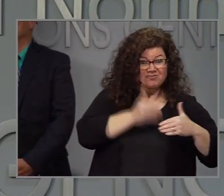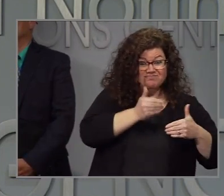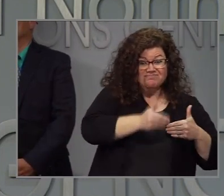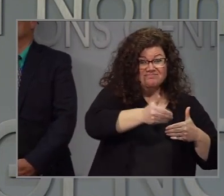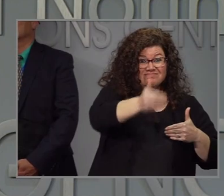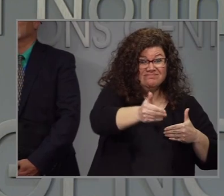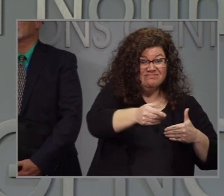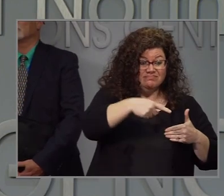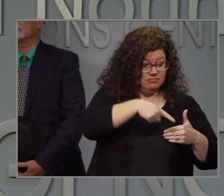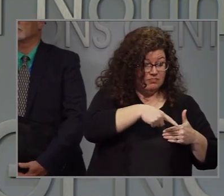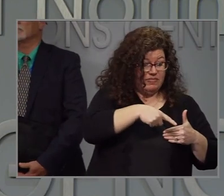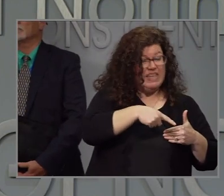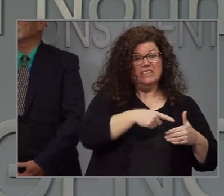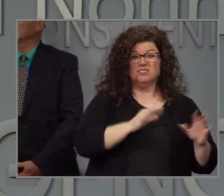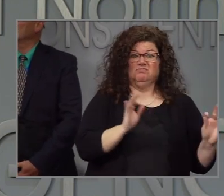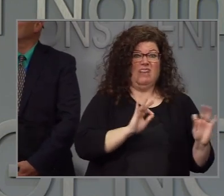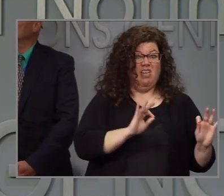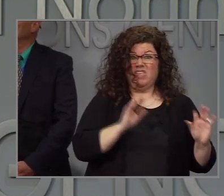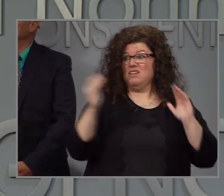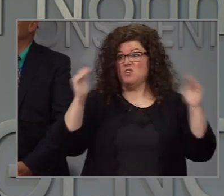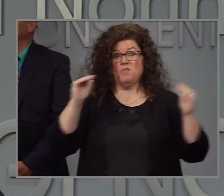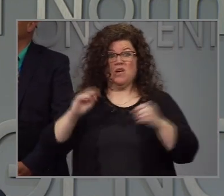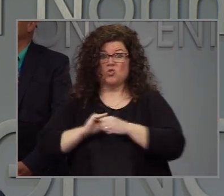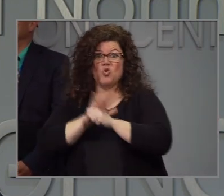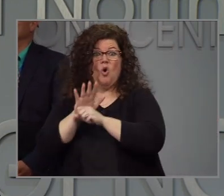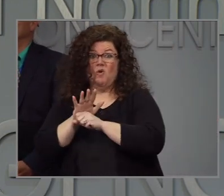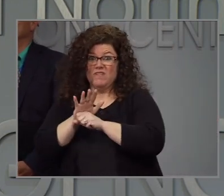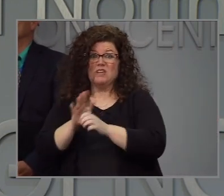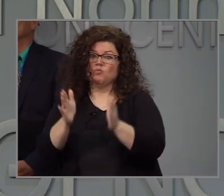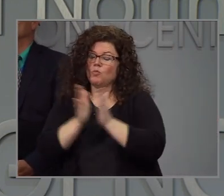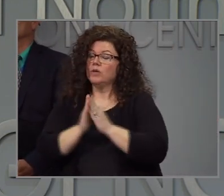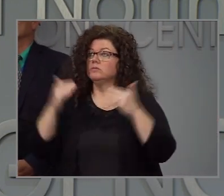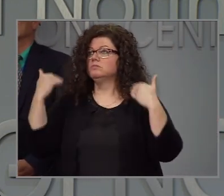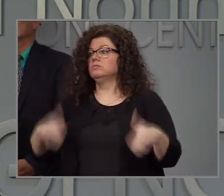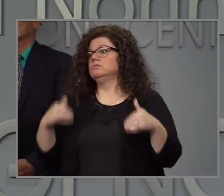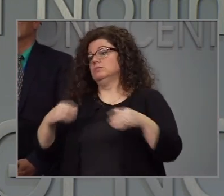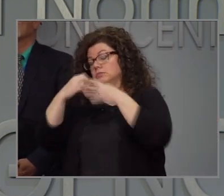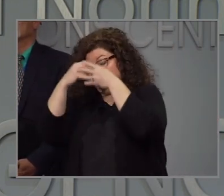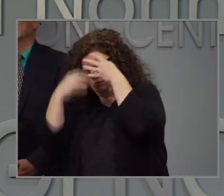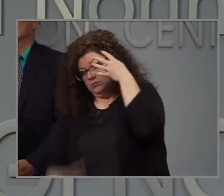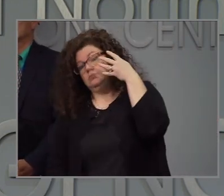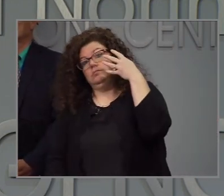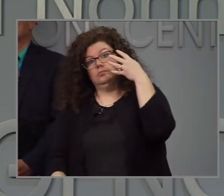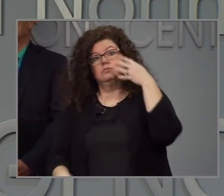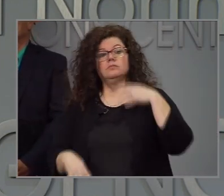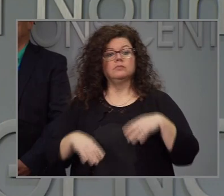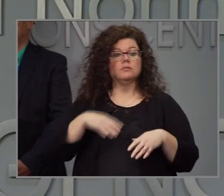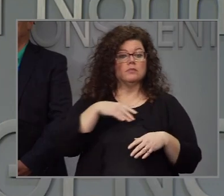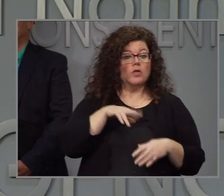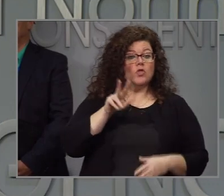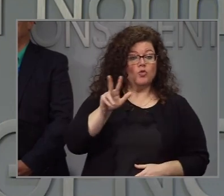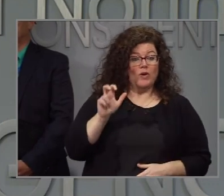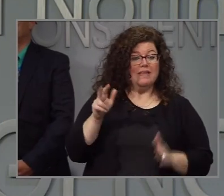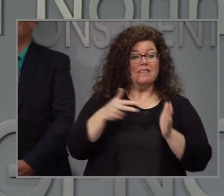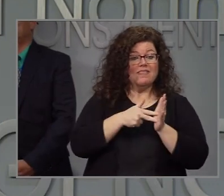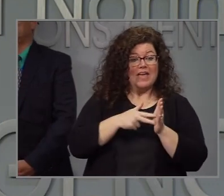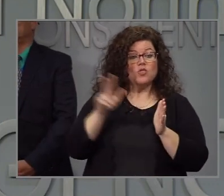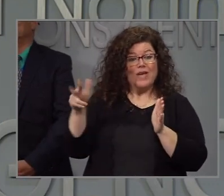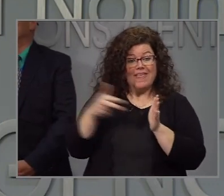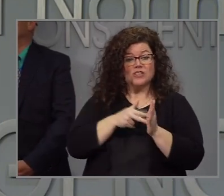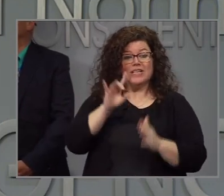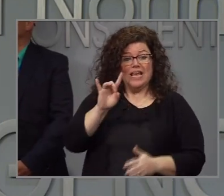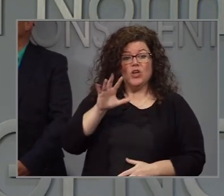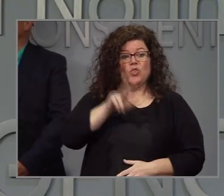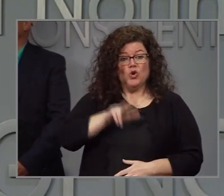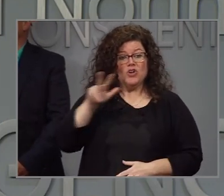able to complete 3,833 of these requests. Others are in the process of being worked and filled